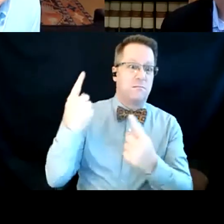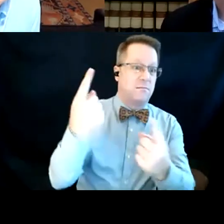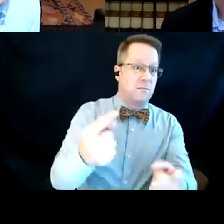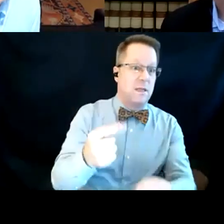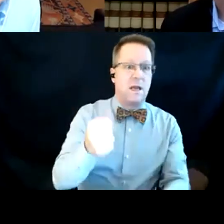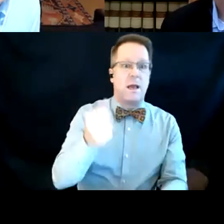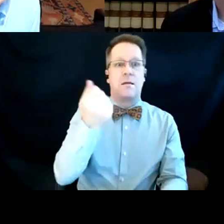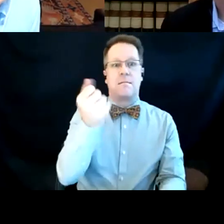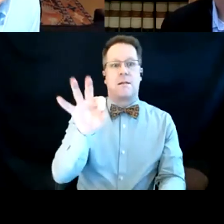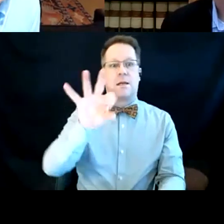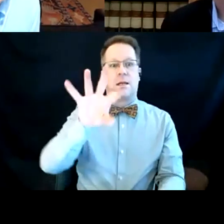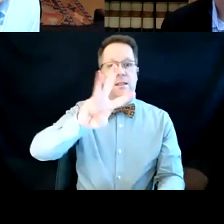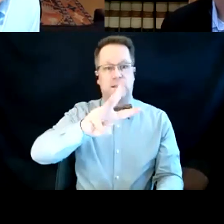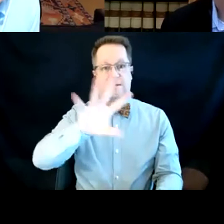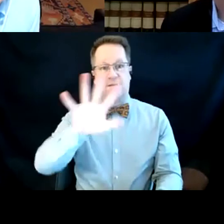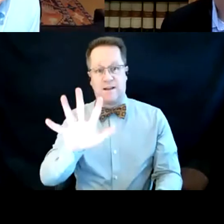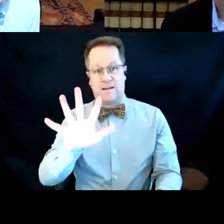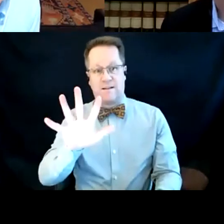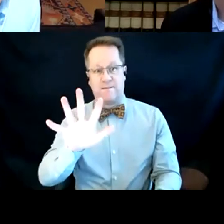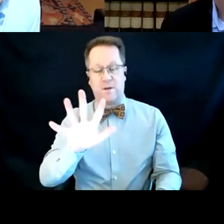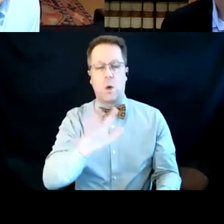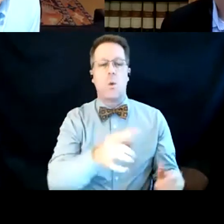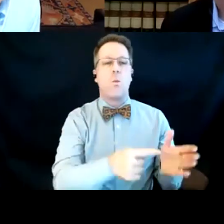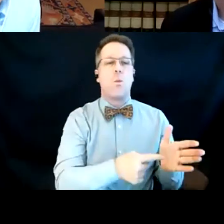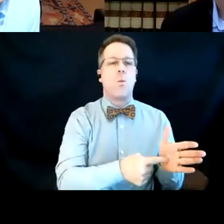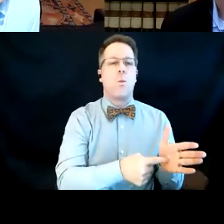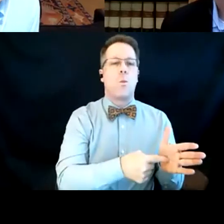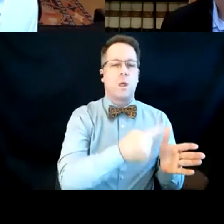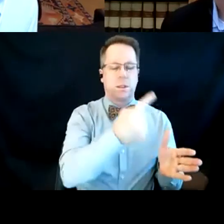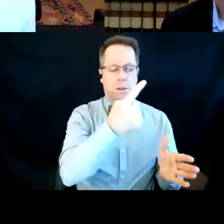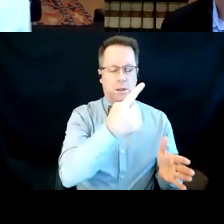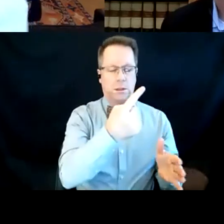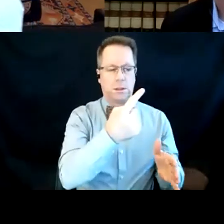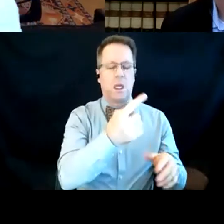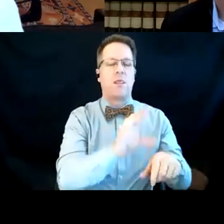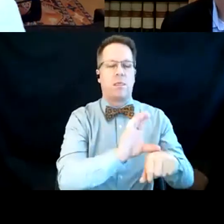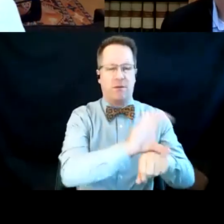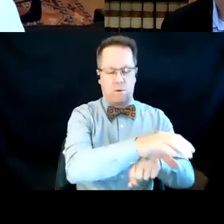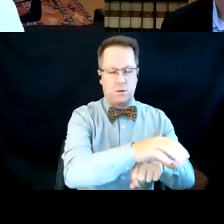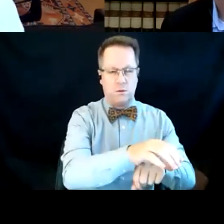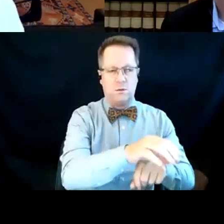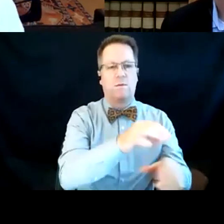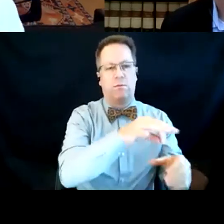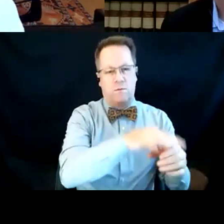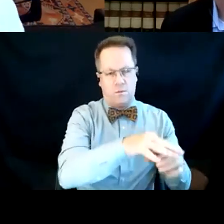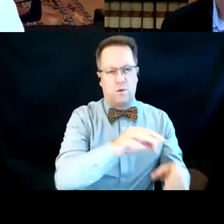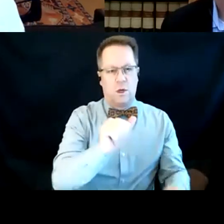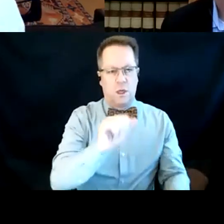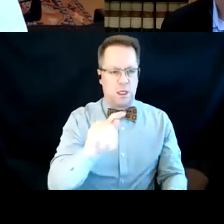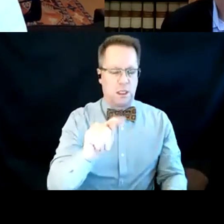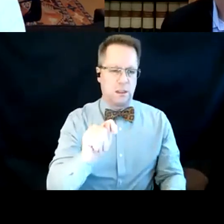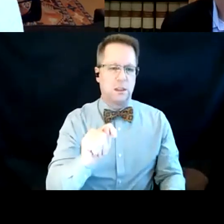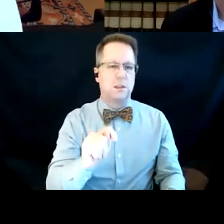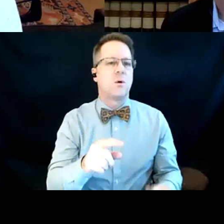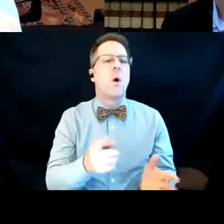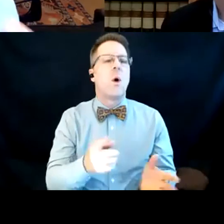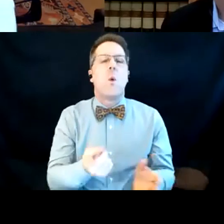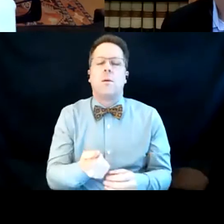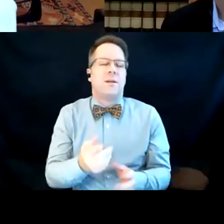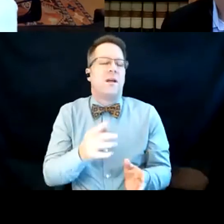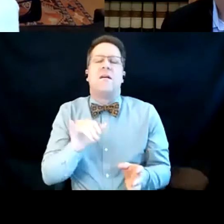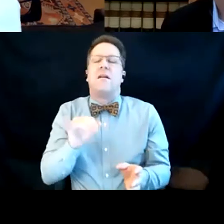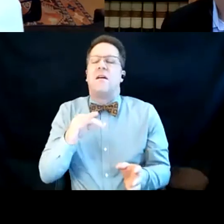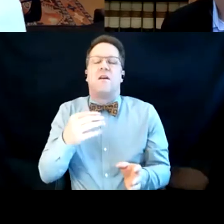1965. That low level of activity. So just having a normal Department of Justice is going to do a